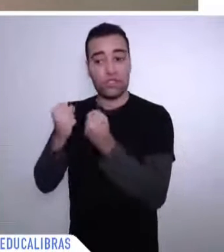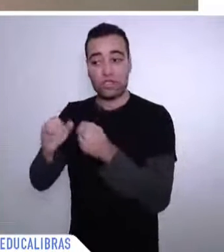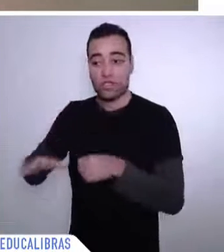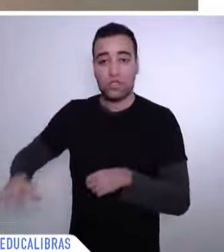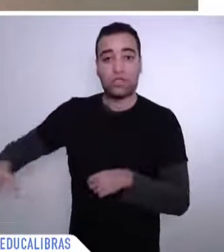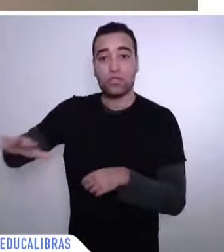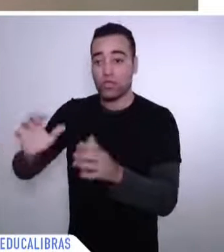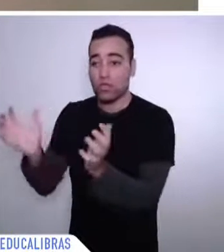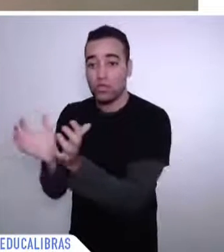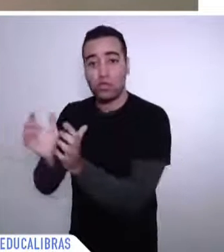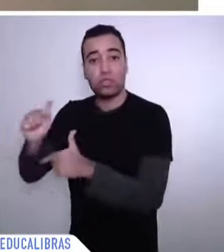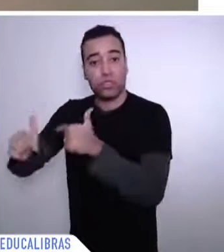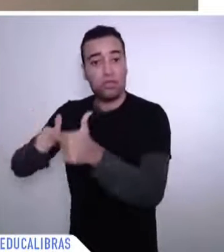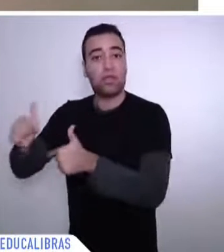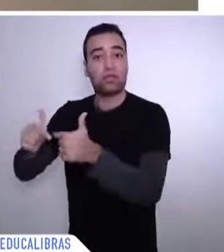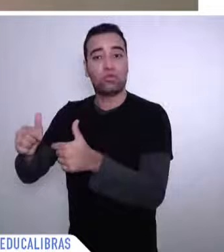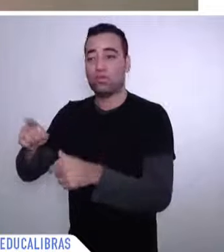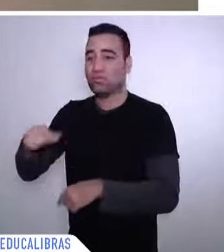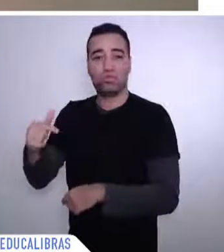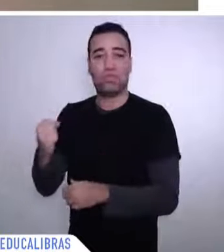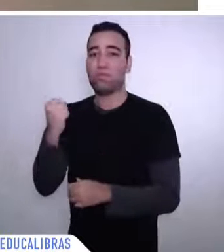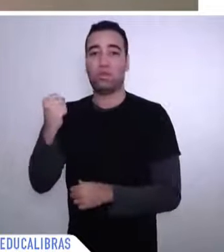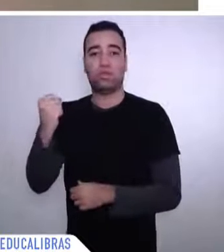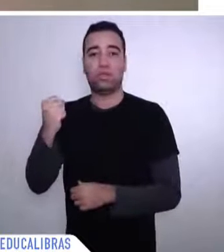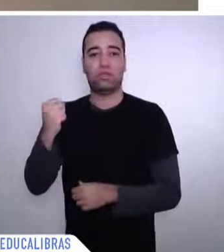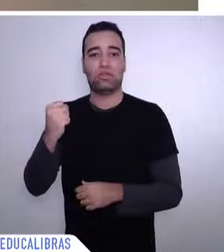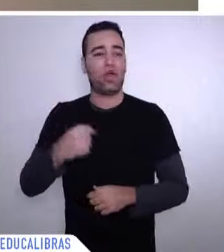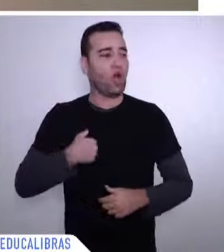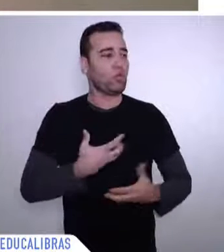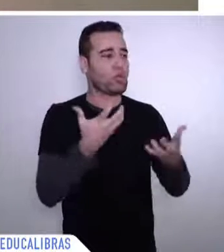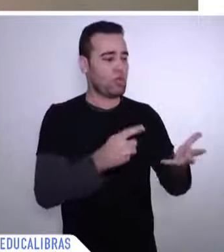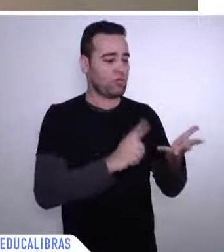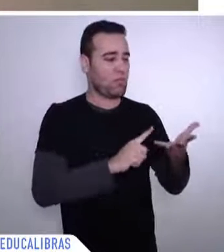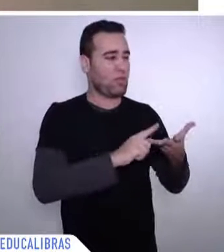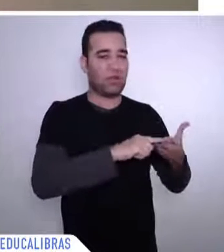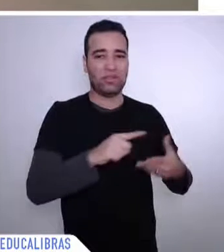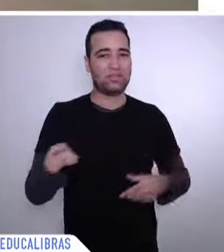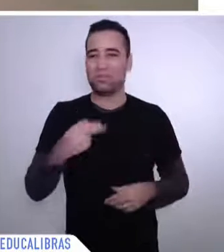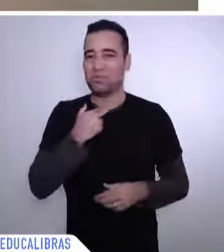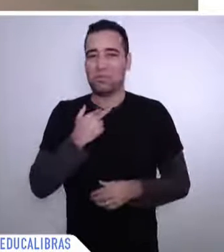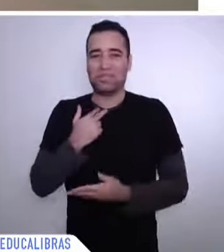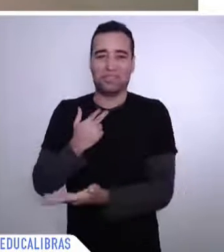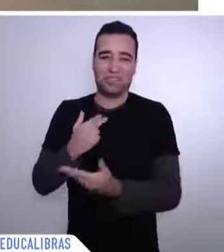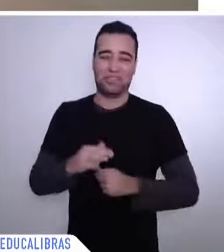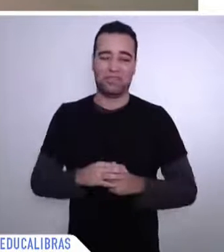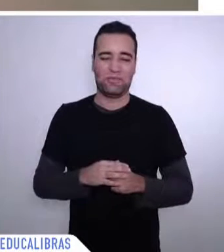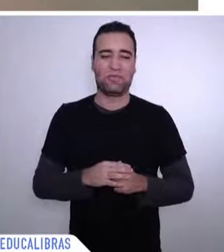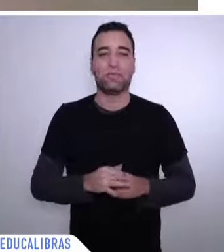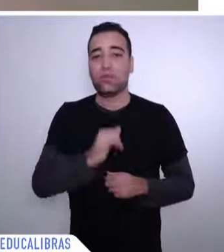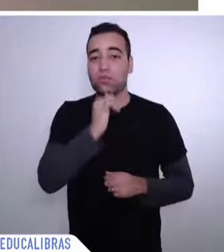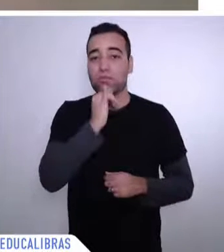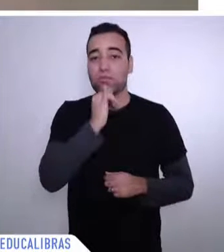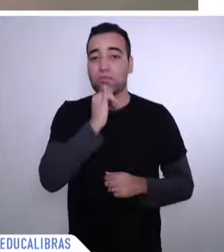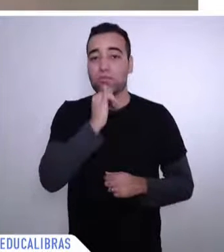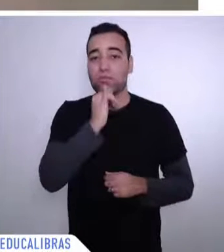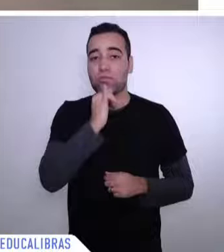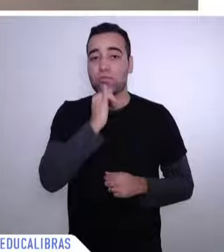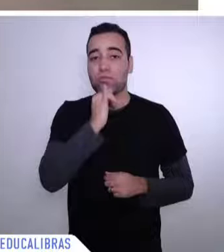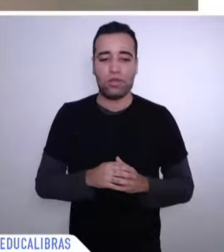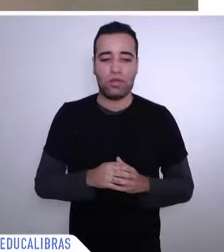that's very important, we talked about platform workers. In most countries, platform workers are self-employed